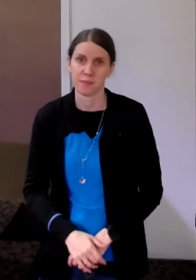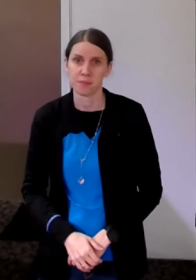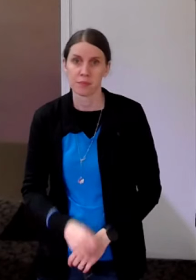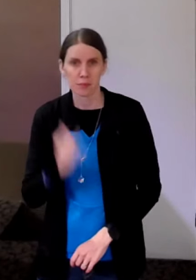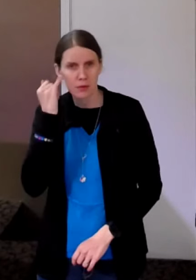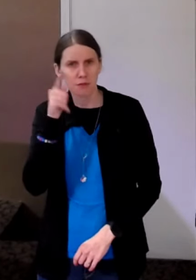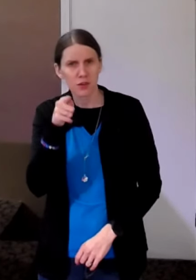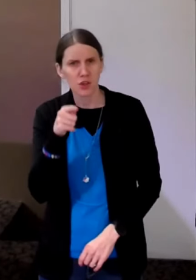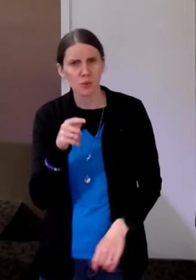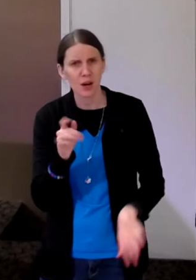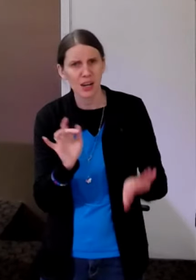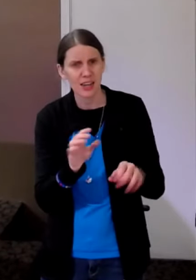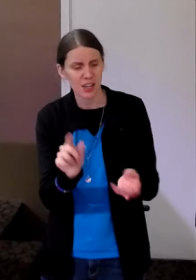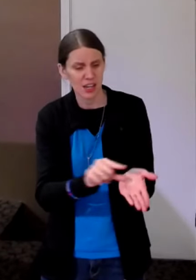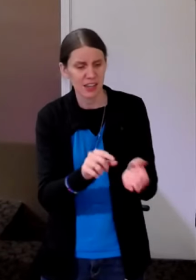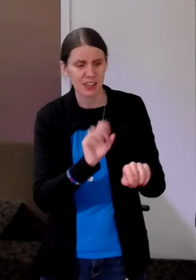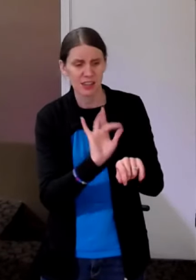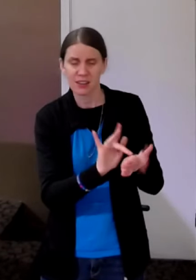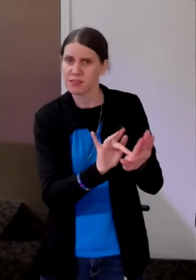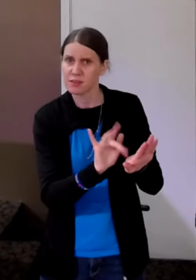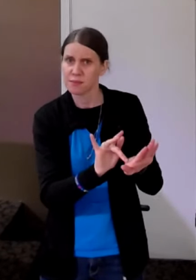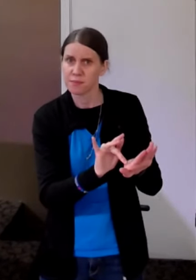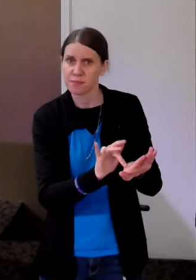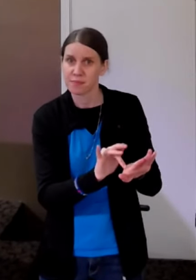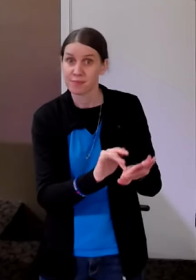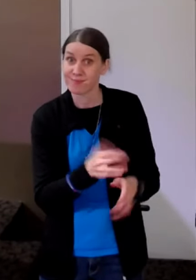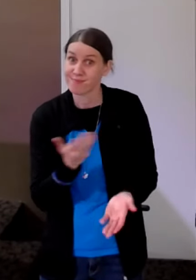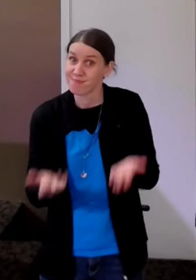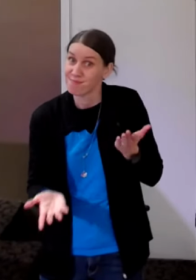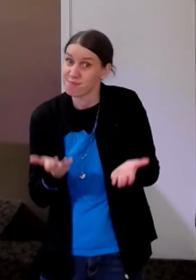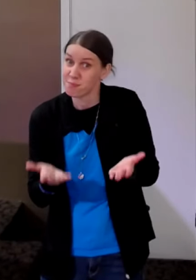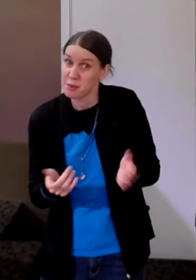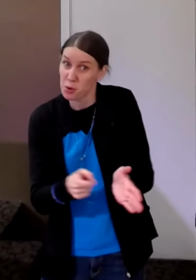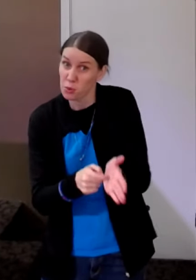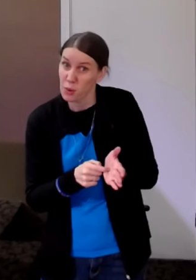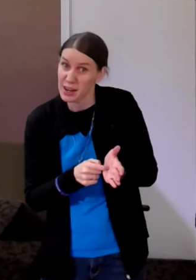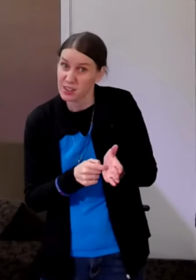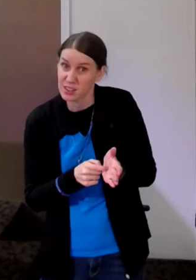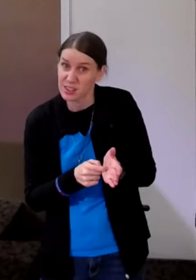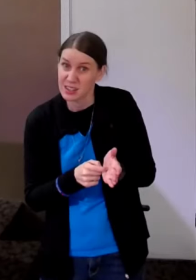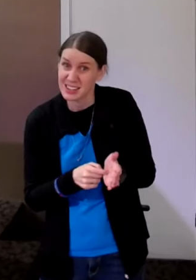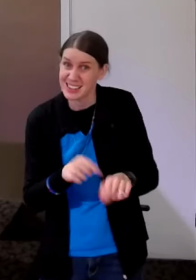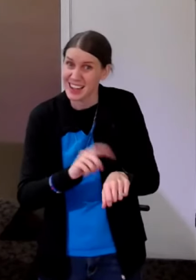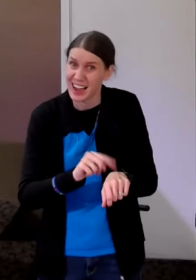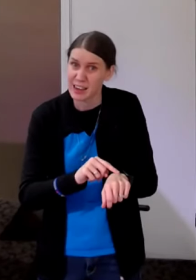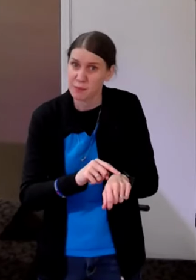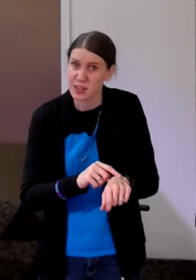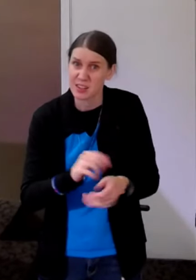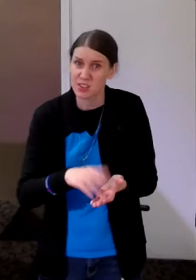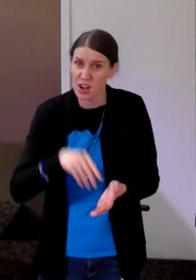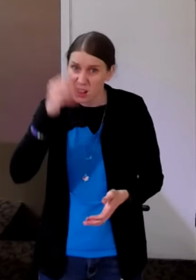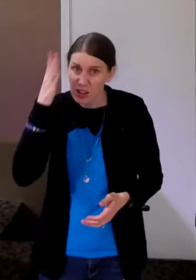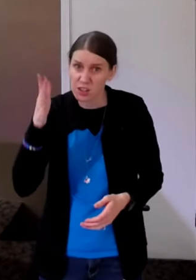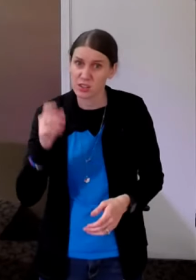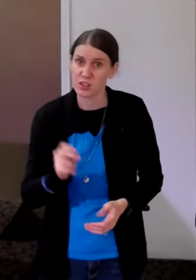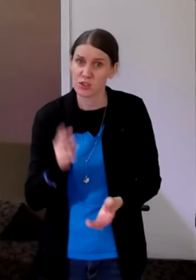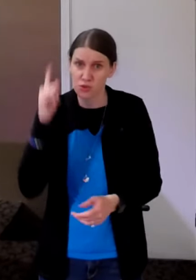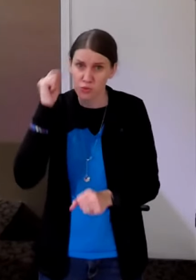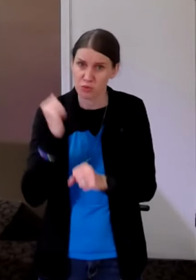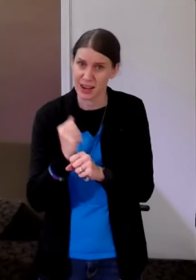And if you're going to reach them for Christ, it may take a while for them to learn to trust that what you have is worth